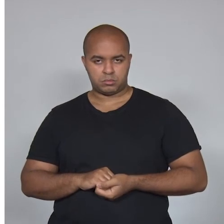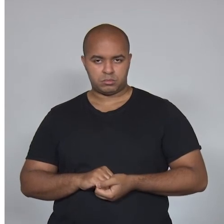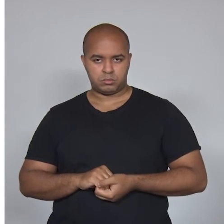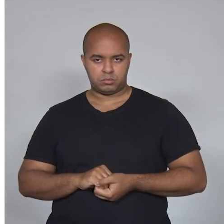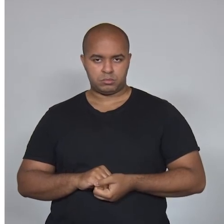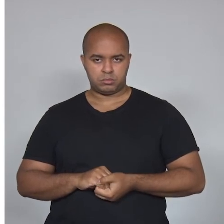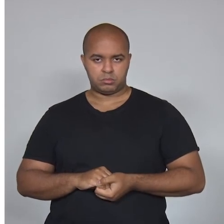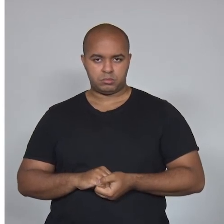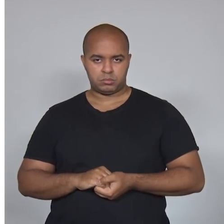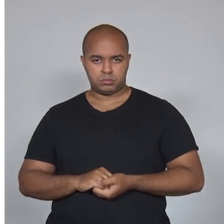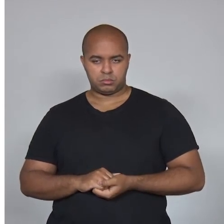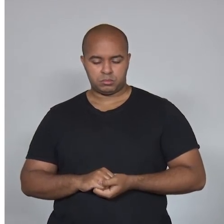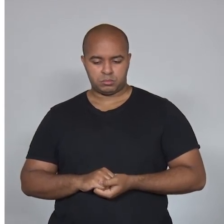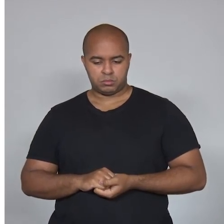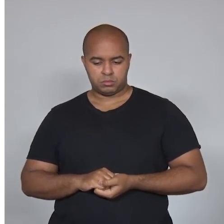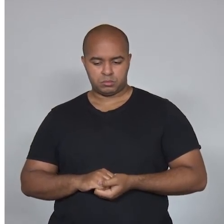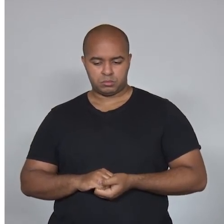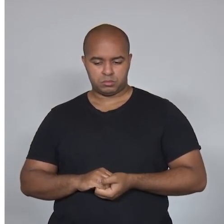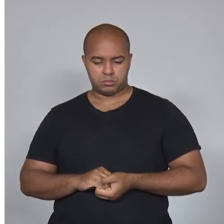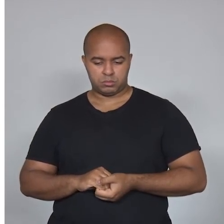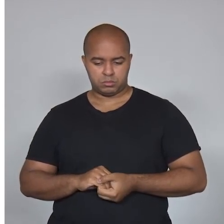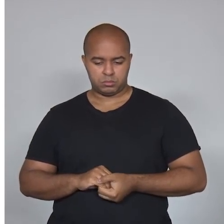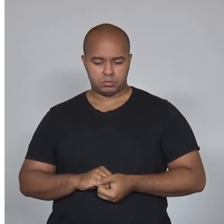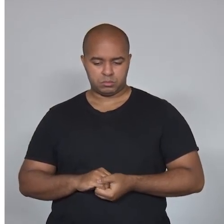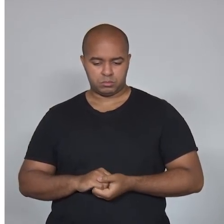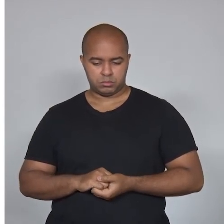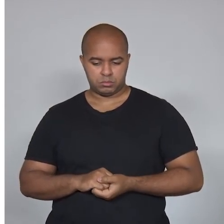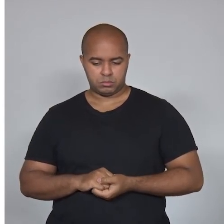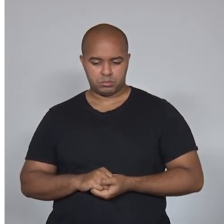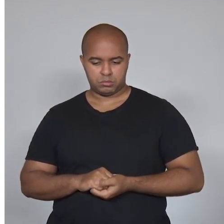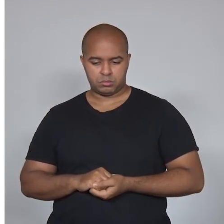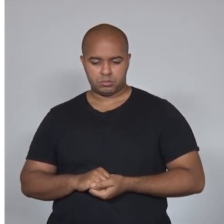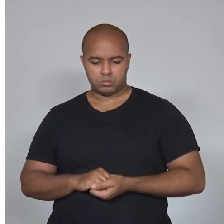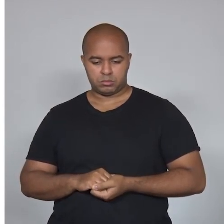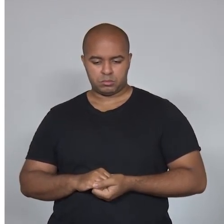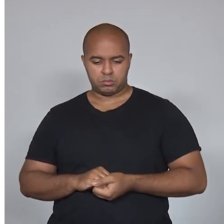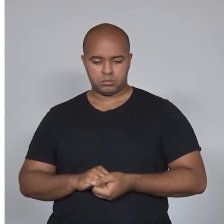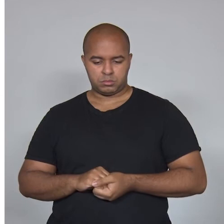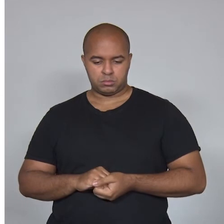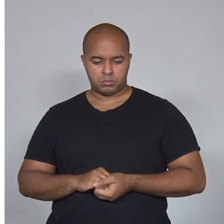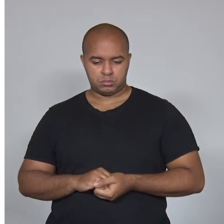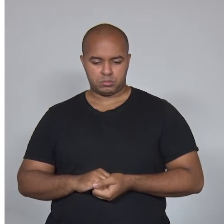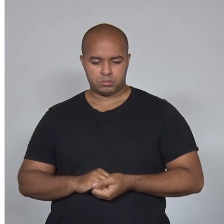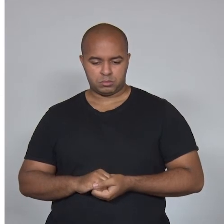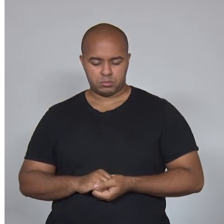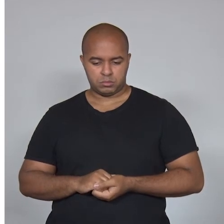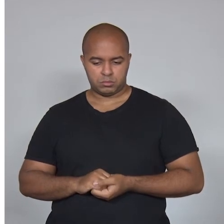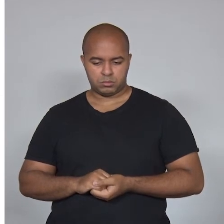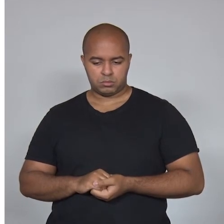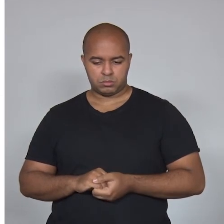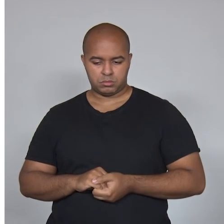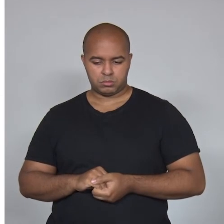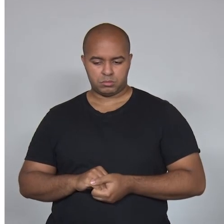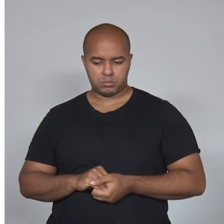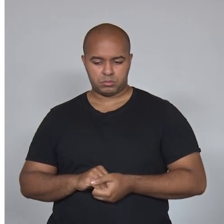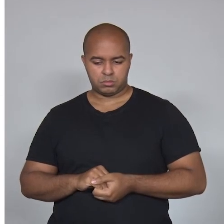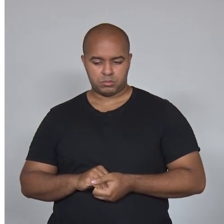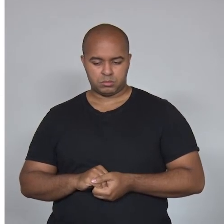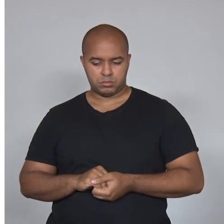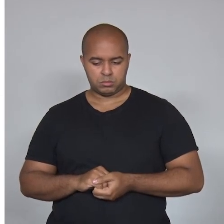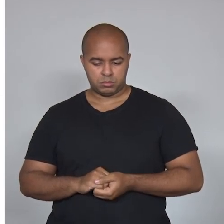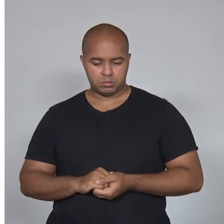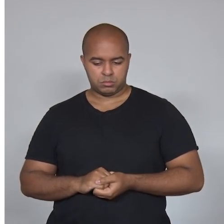quickly spread to U.S. civilians. Despite numerous speculations, scientists have yet